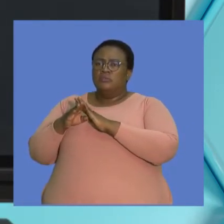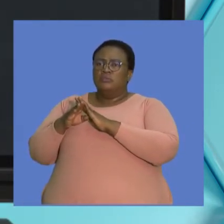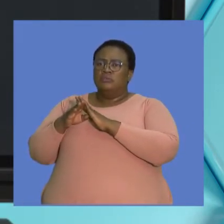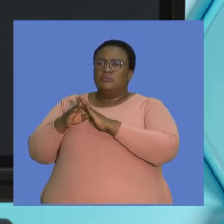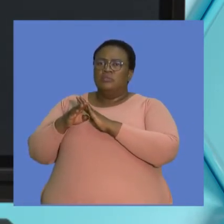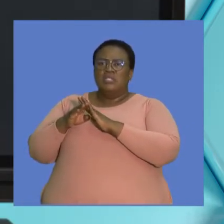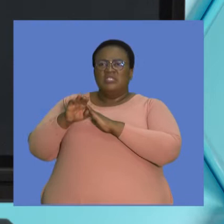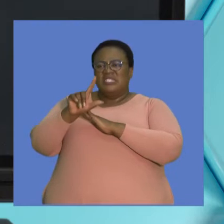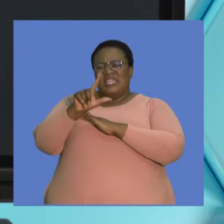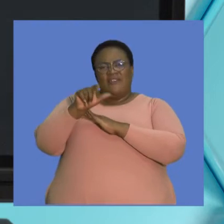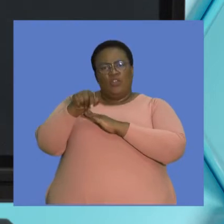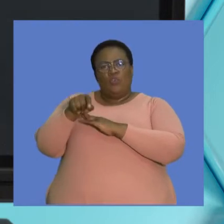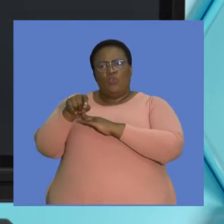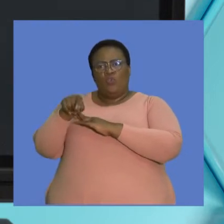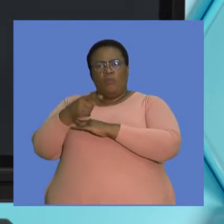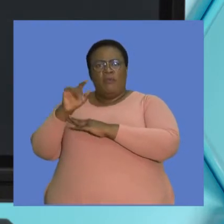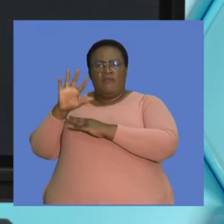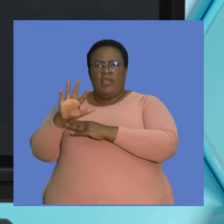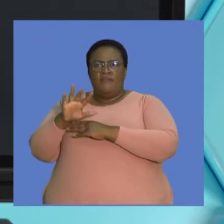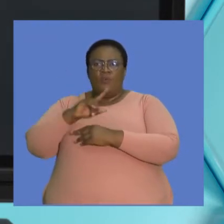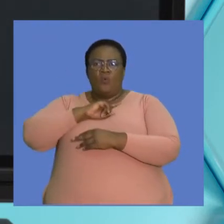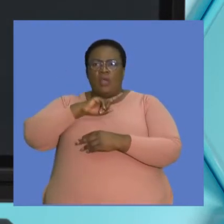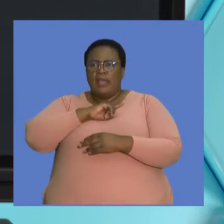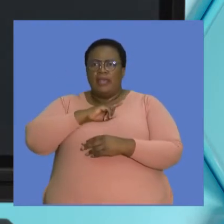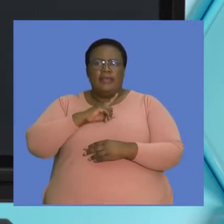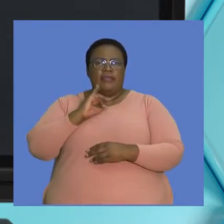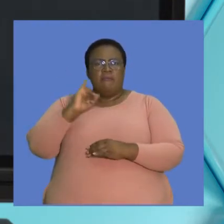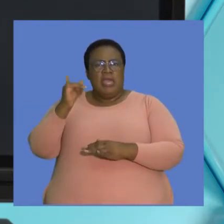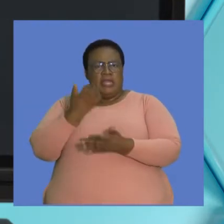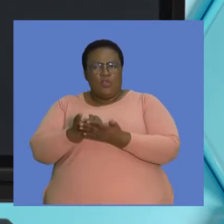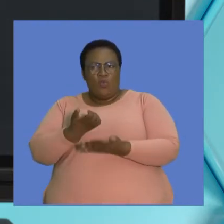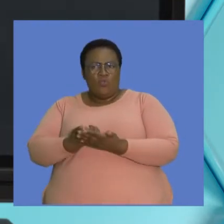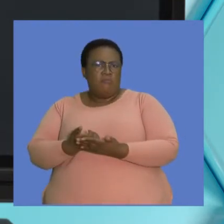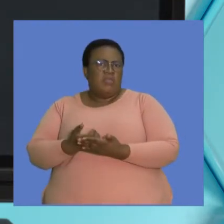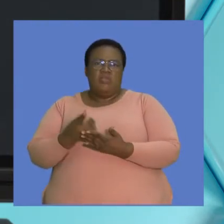actually at 7.5 because of maybe the bad